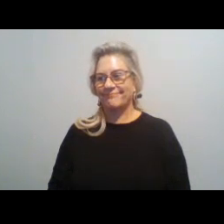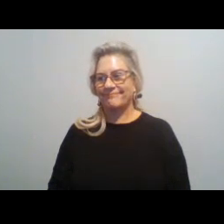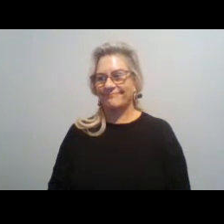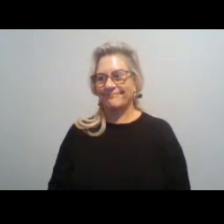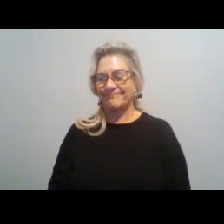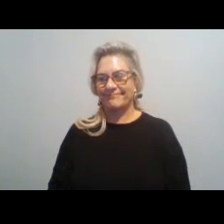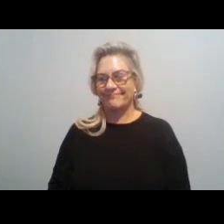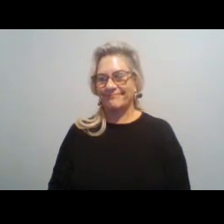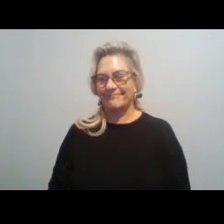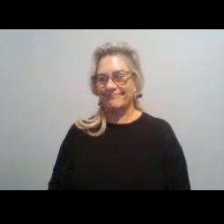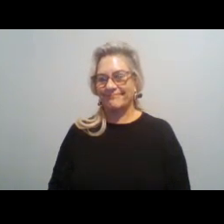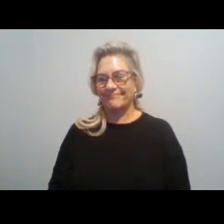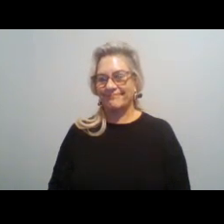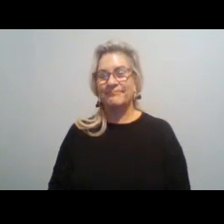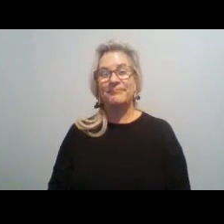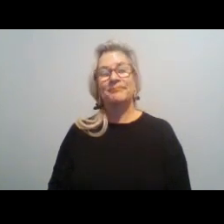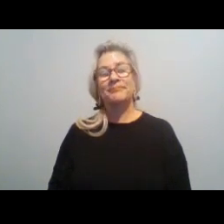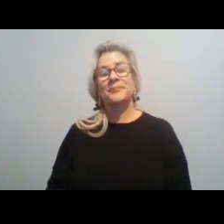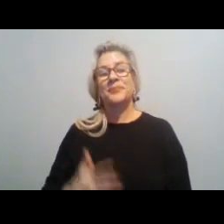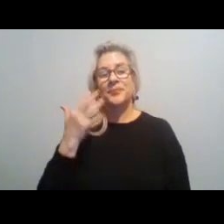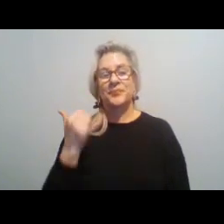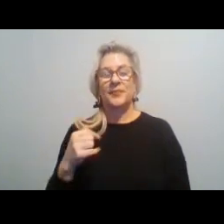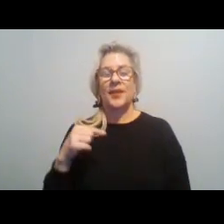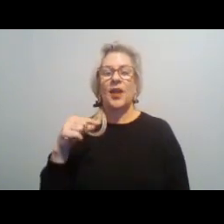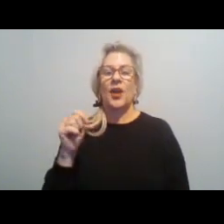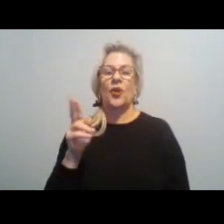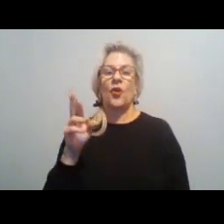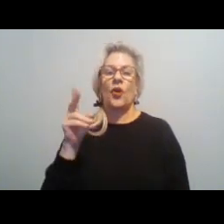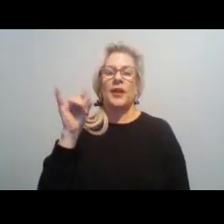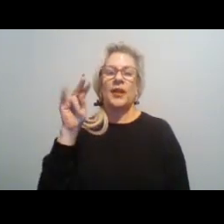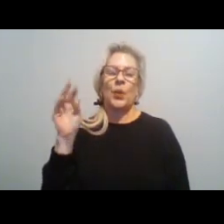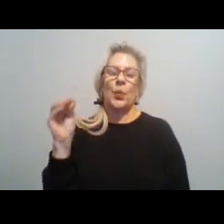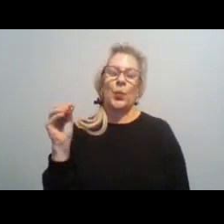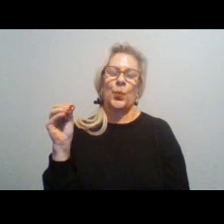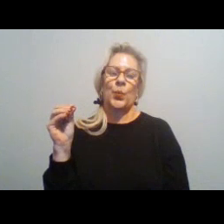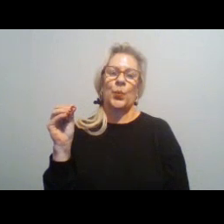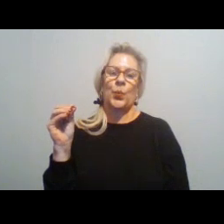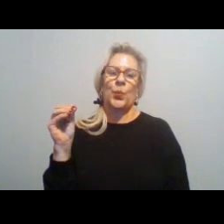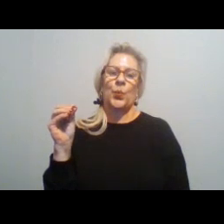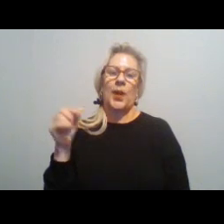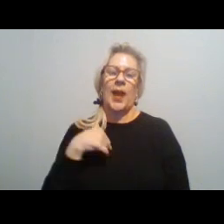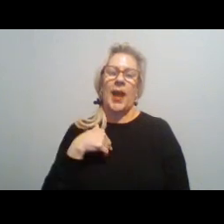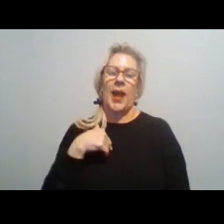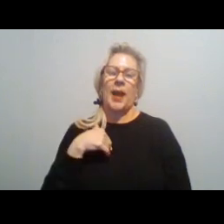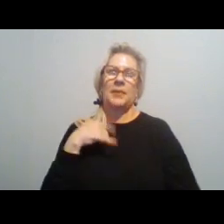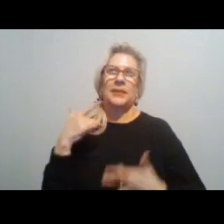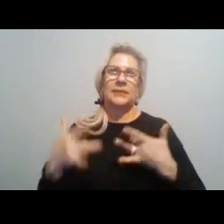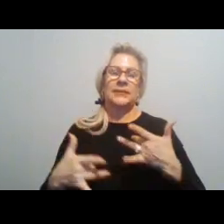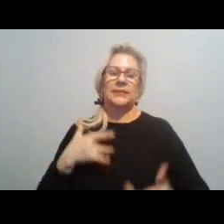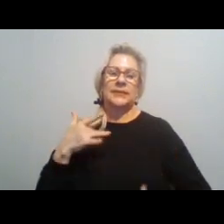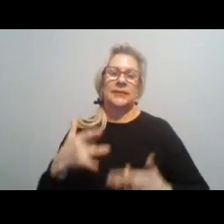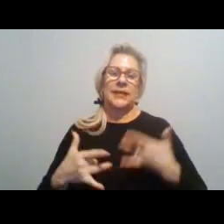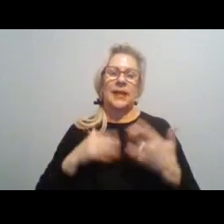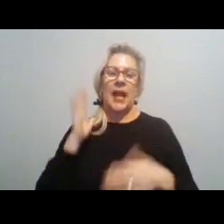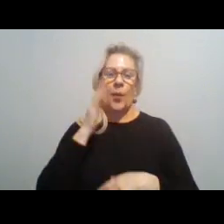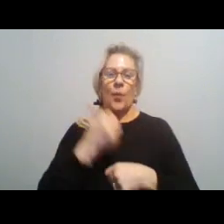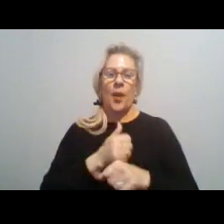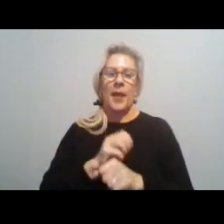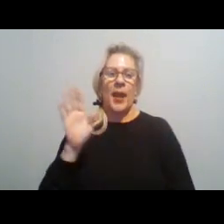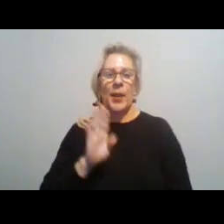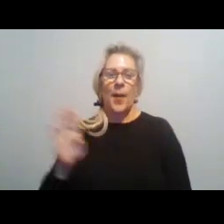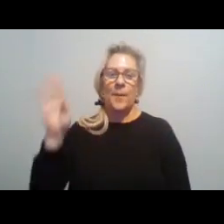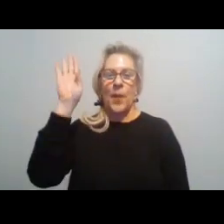Thank you. Vice Chair Gardino? Thank you, Chair Eager. With enthusiasm, I'm going to be making the motion